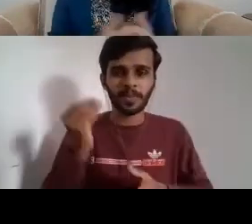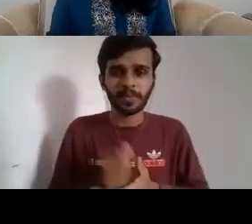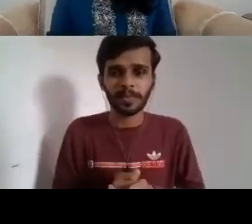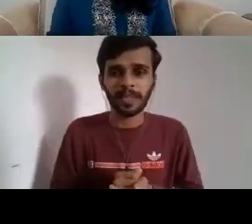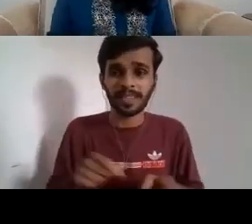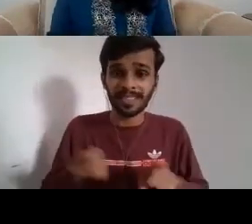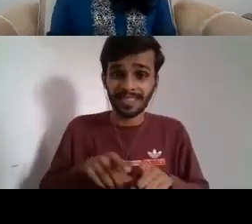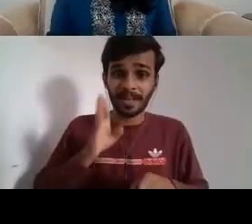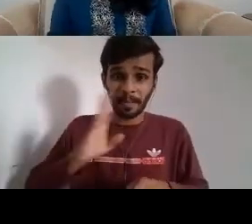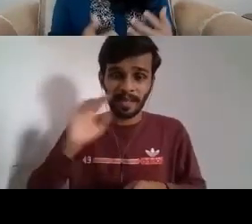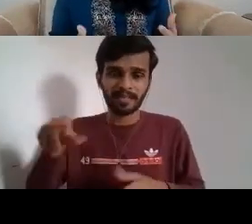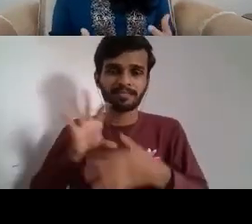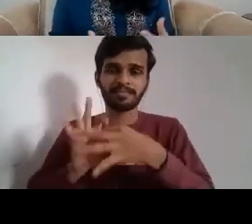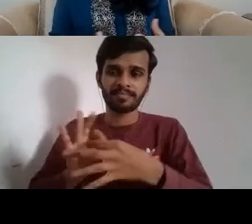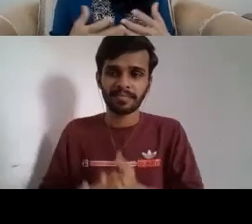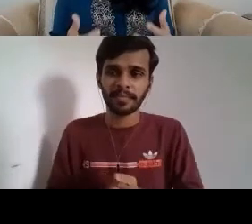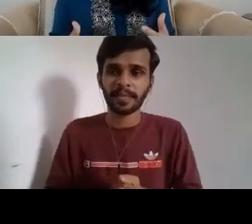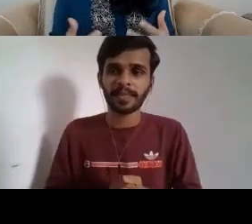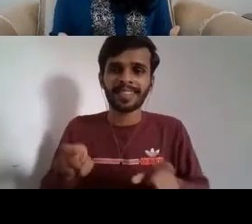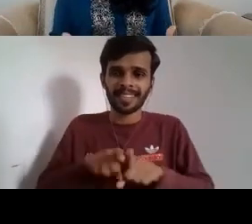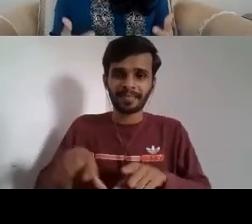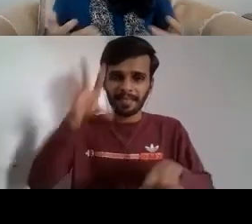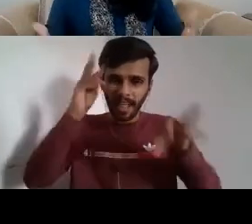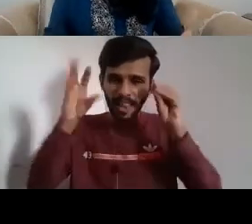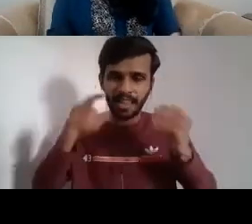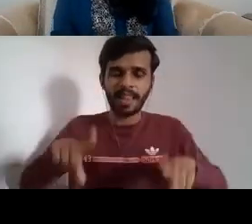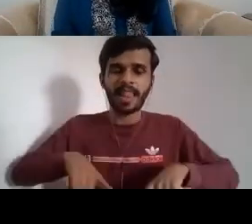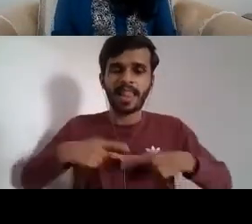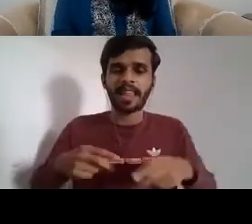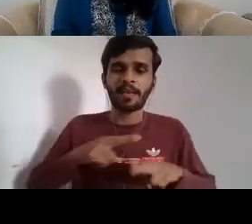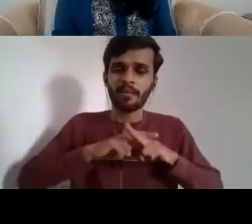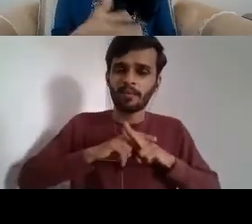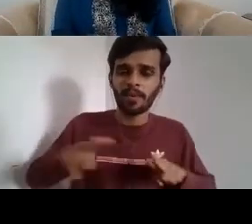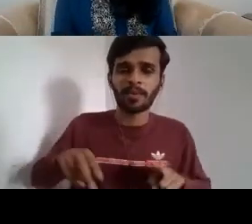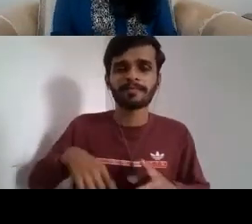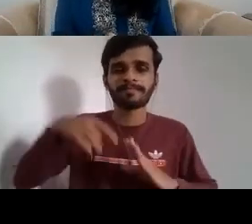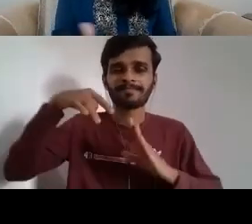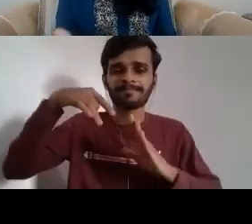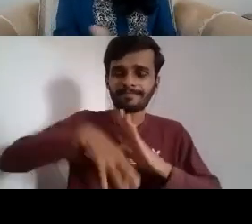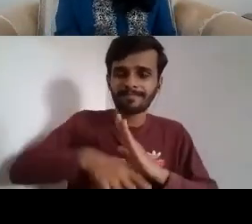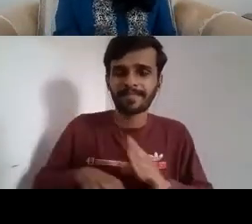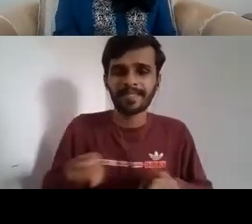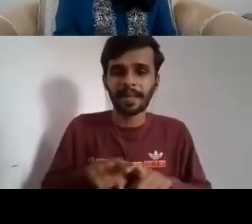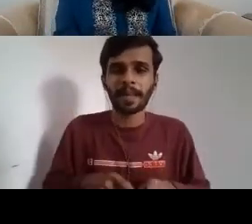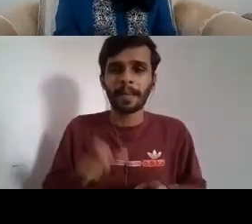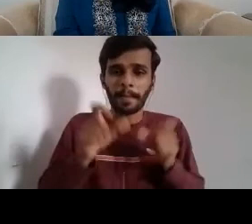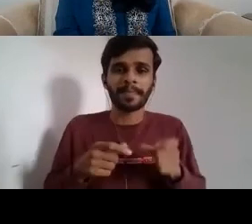music, and learn to live life to the fullest with humility and humor.